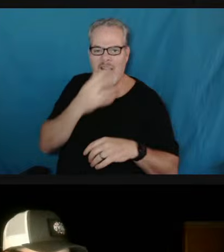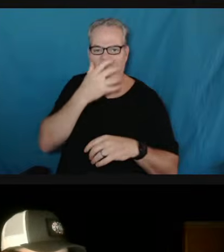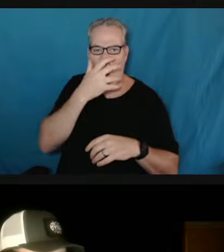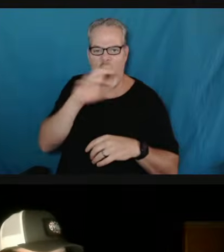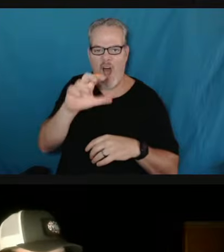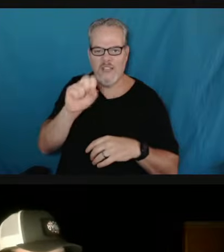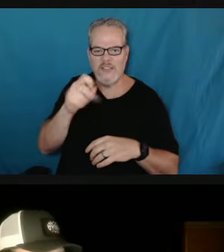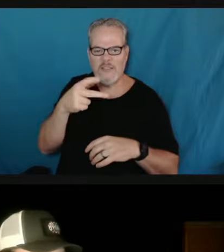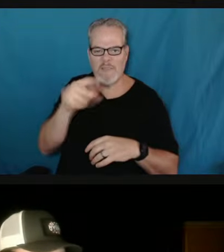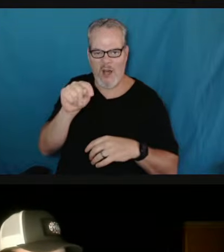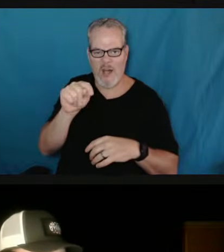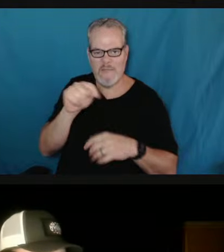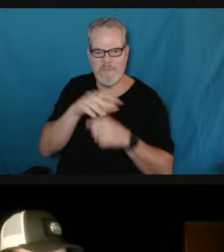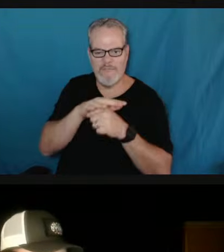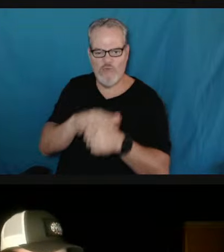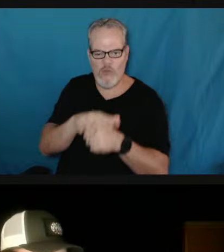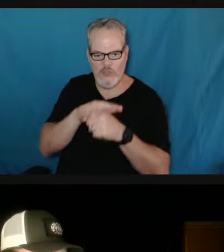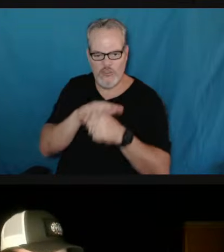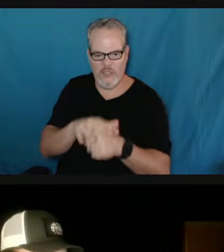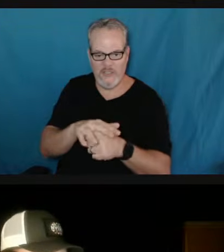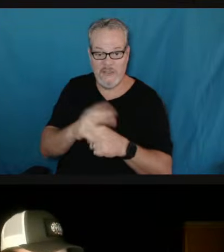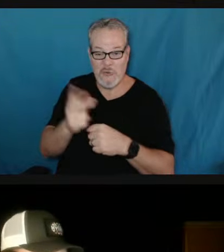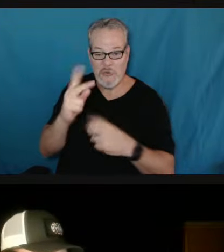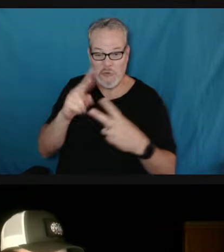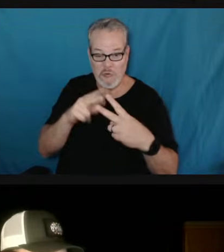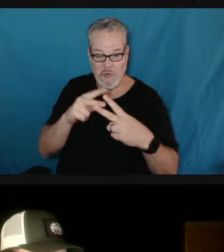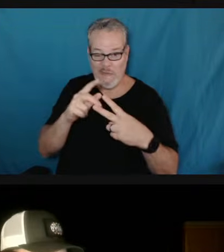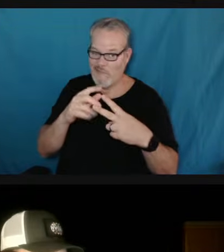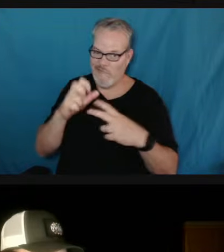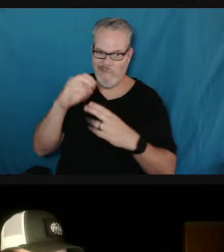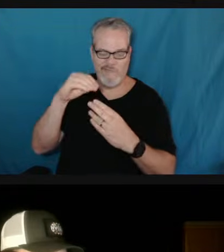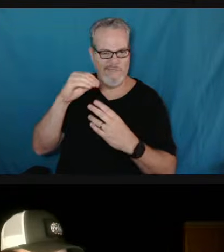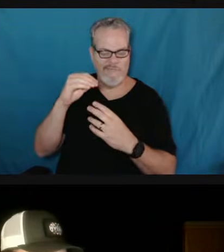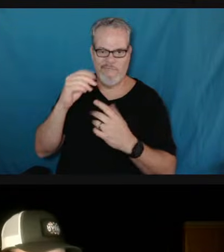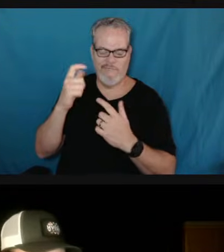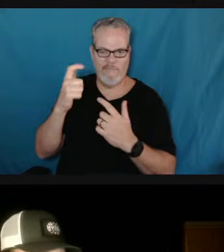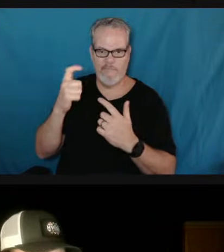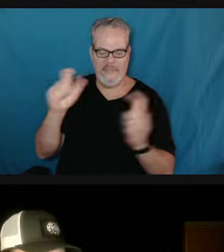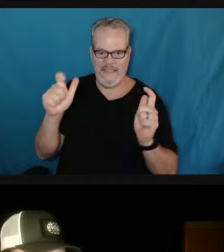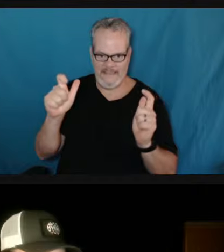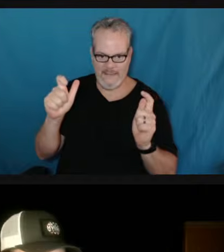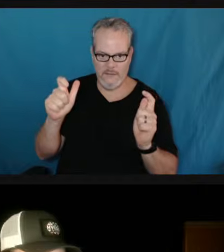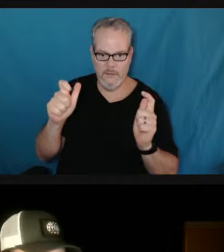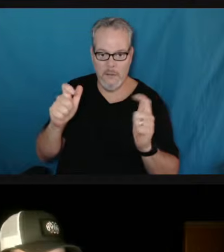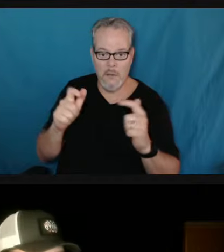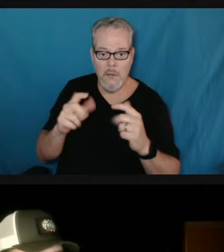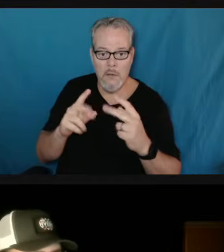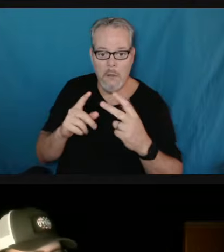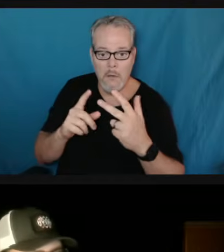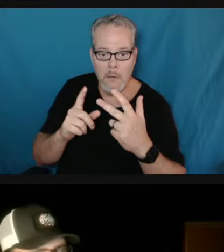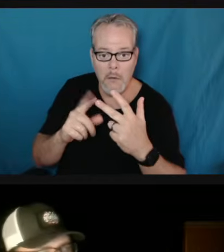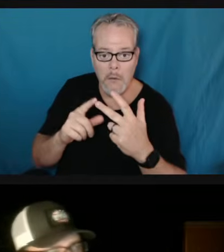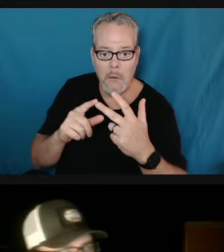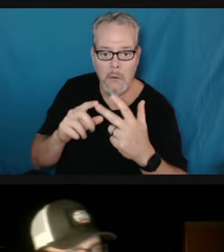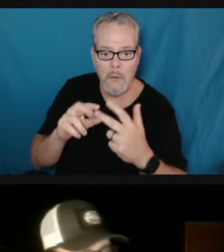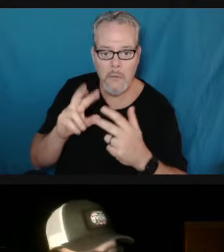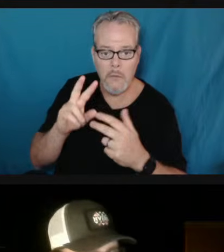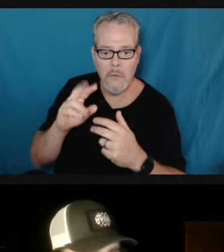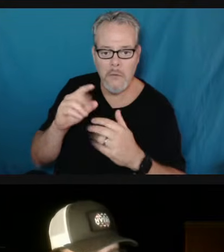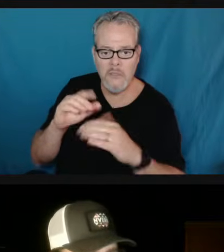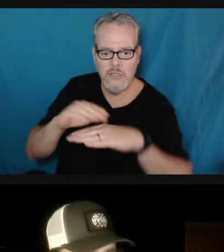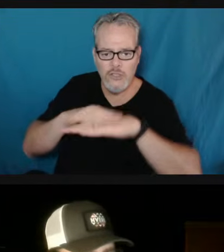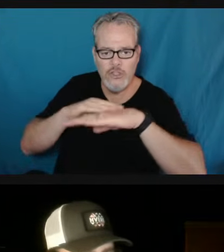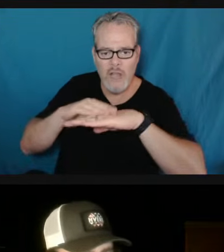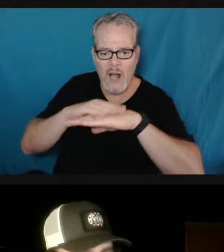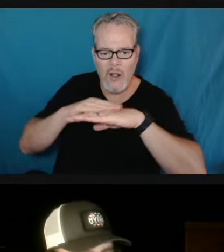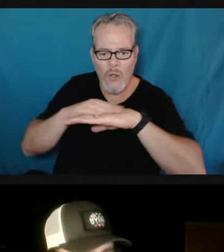pressure. Those are the two largest. We have a few others shallow above Pahala, as the ground above that responds to that